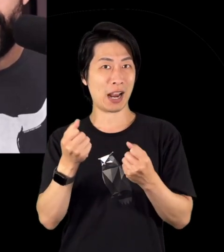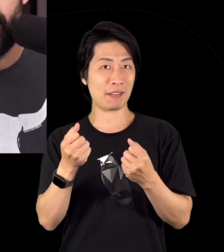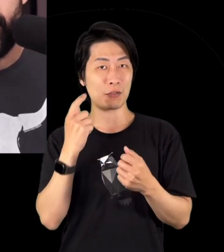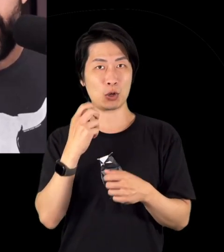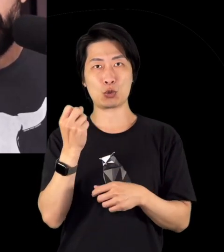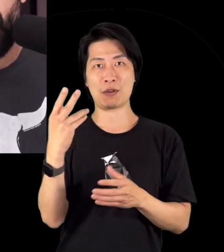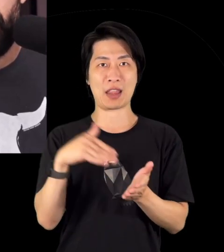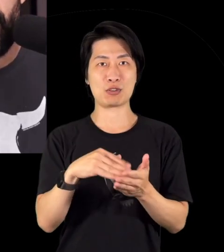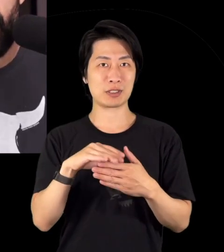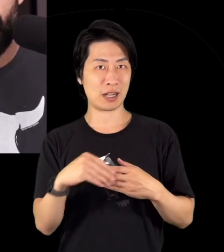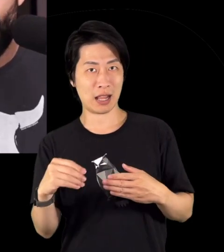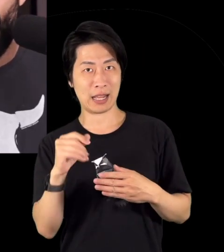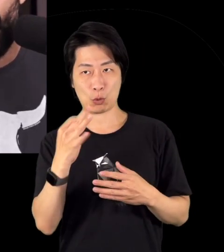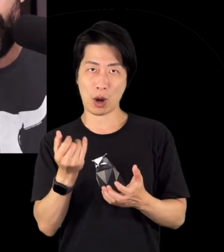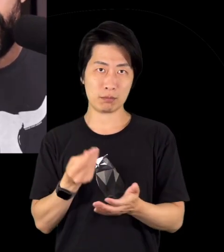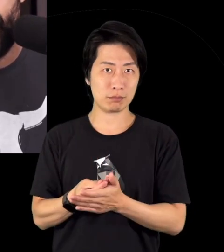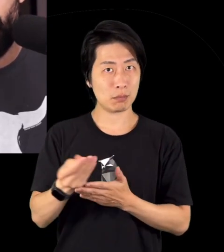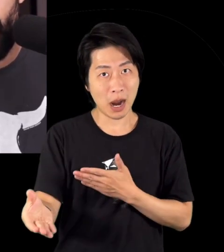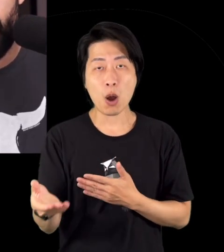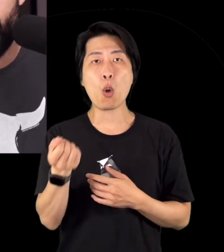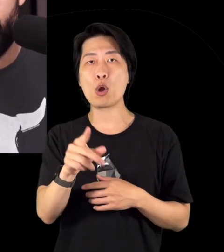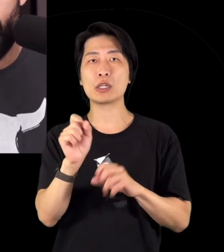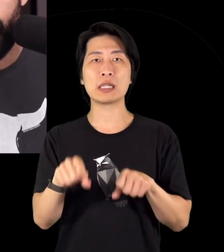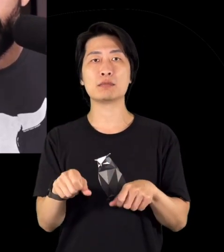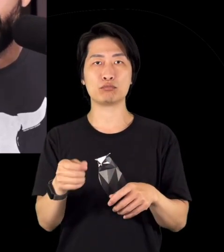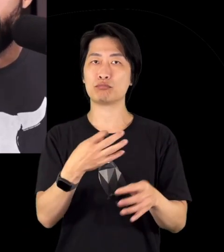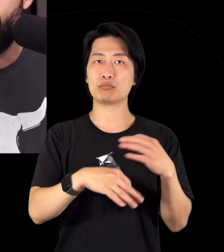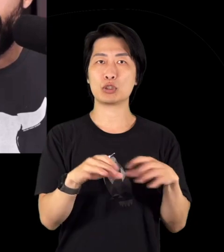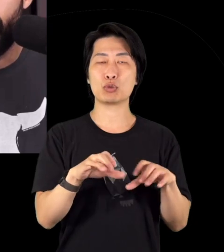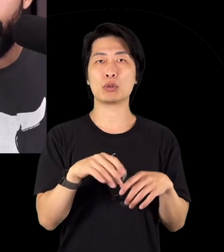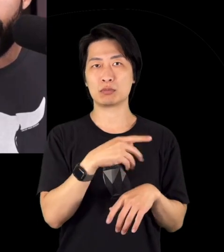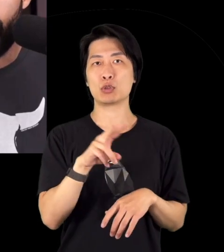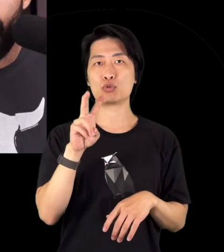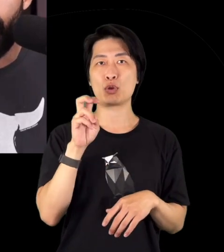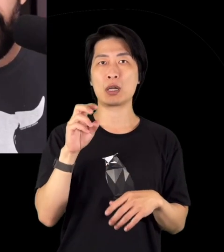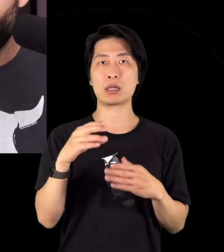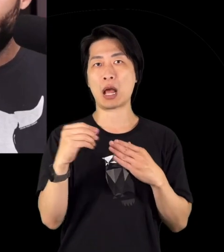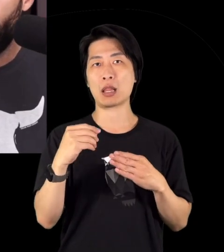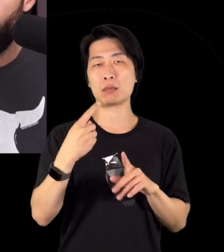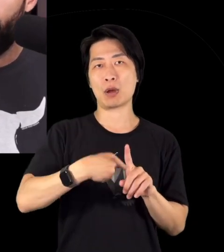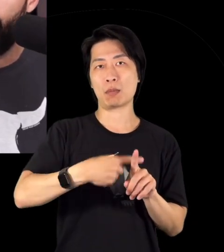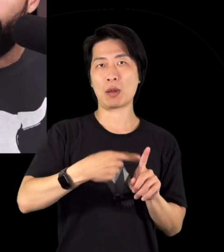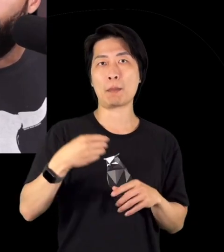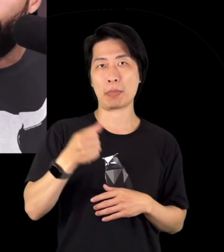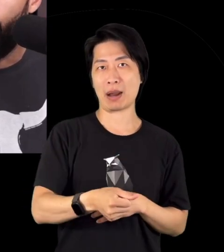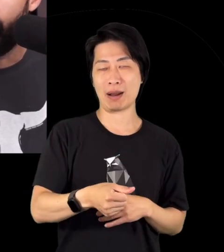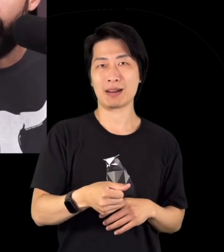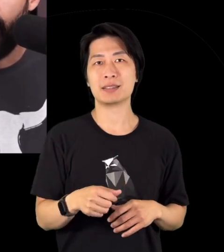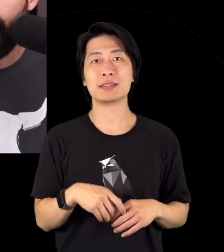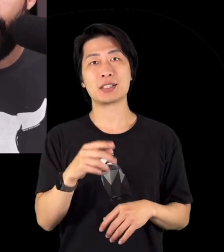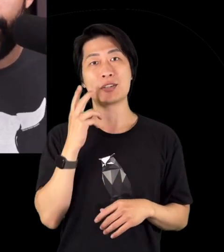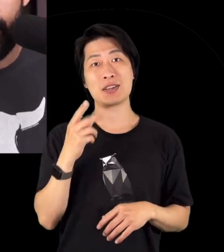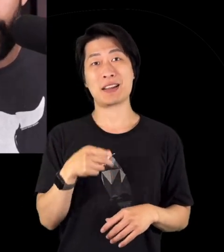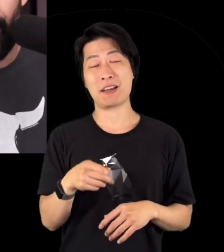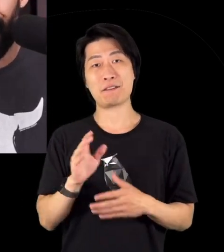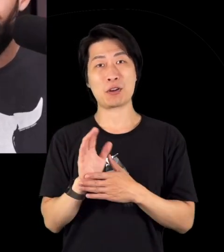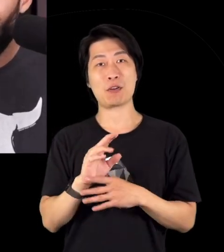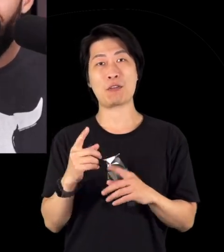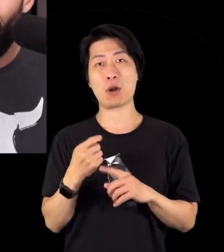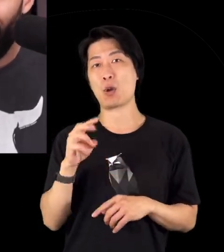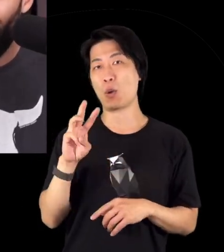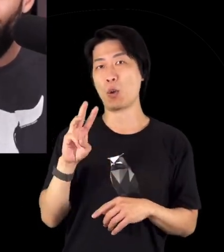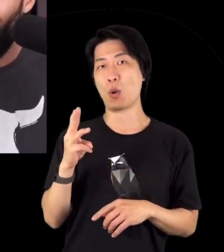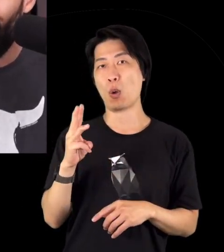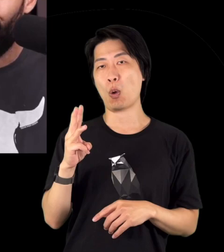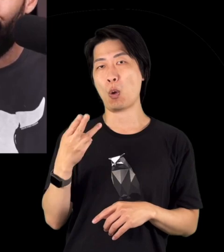$12,000 if you want the software up front, or you can do a monthly subscription for $200 a month. And as we look at a video from Whole Mars Catalog, which is a friend of the